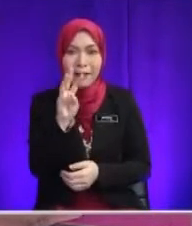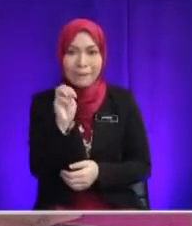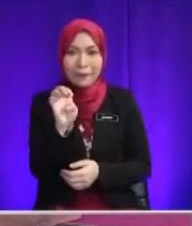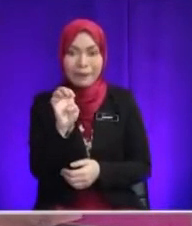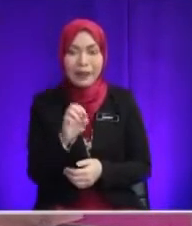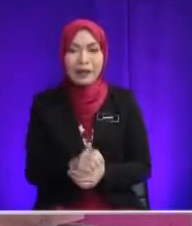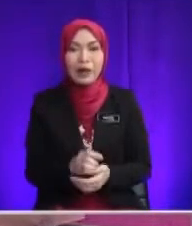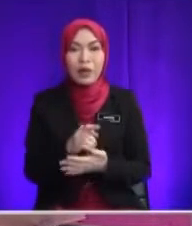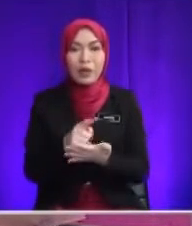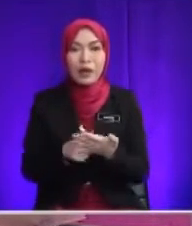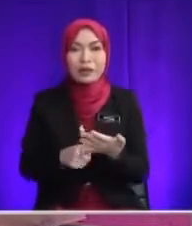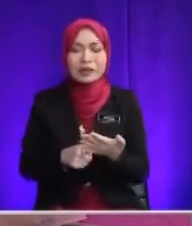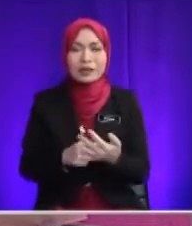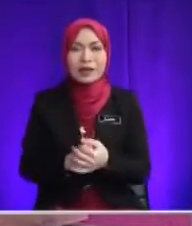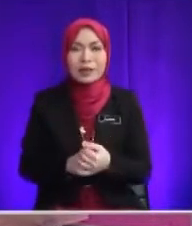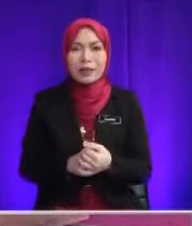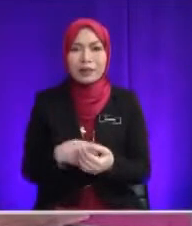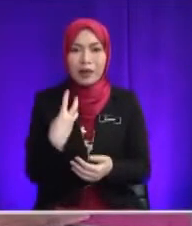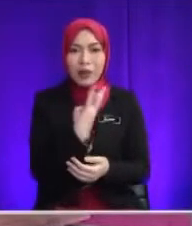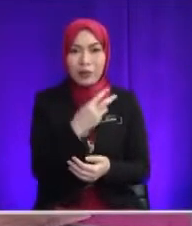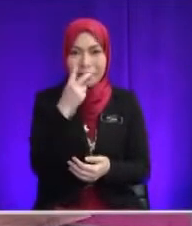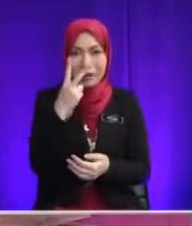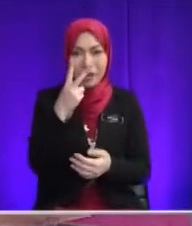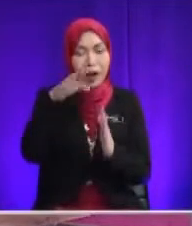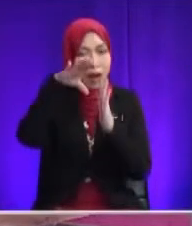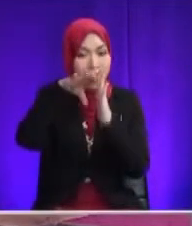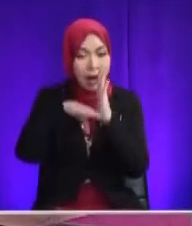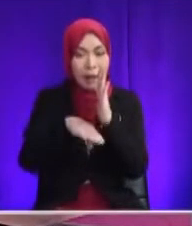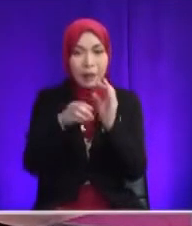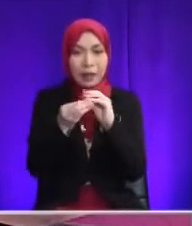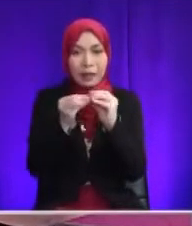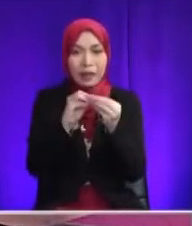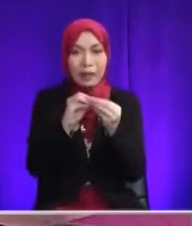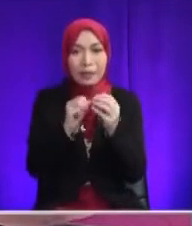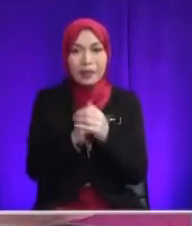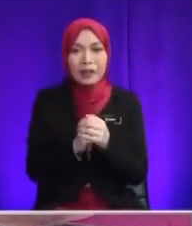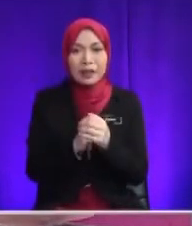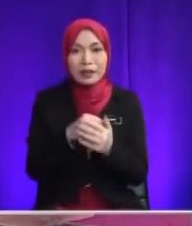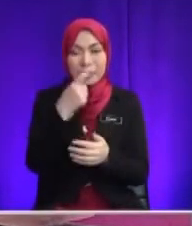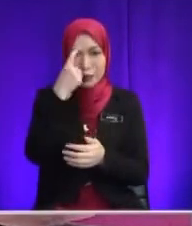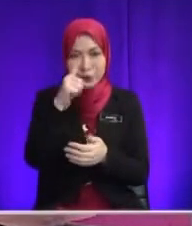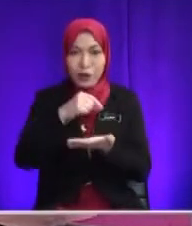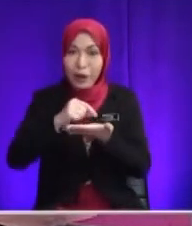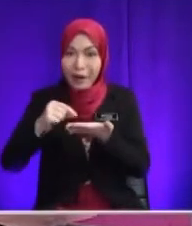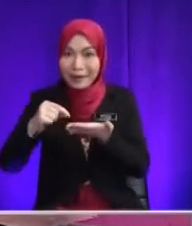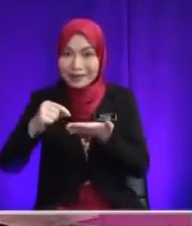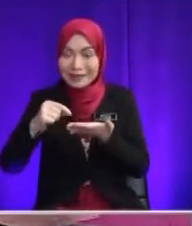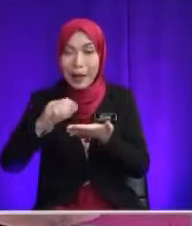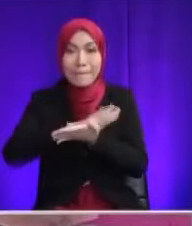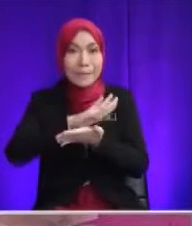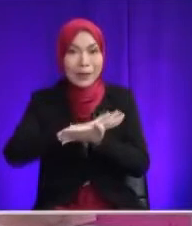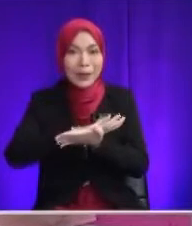what's nice is that they've actually reduced the number of reports we have to write. So paperwork has thankfully